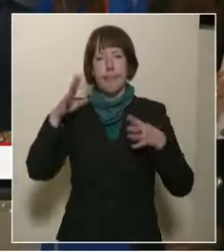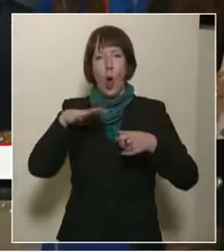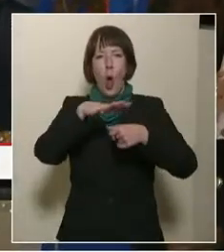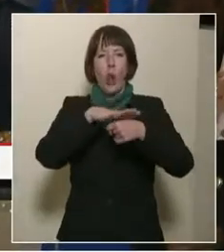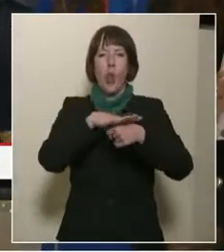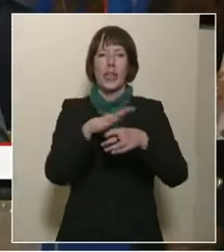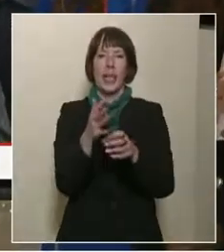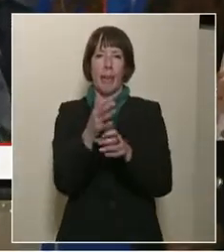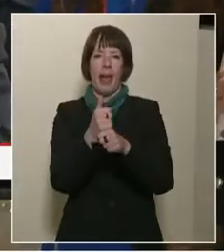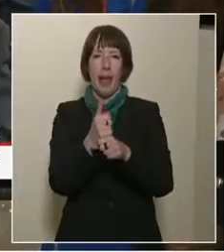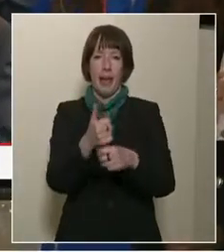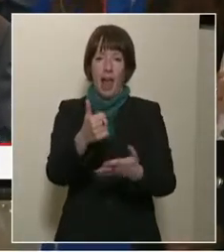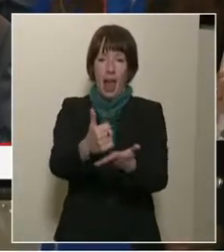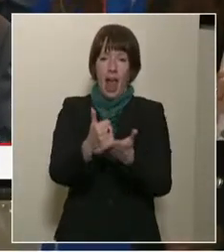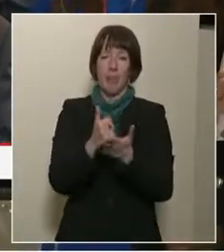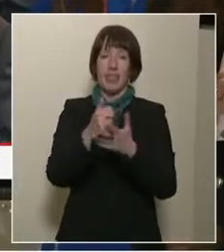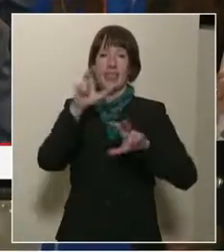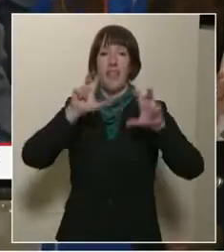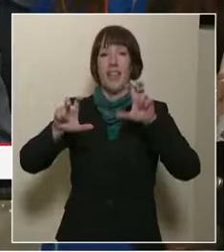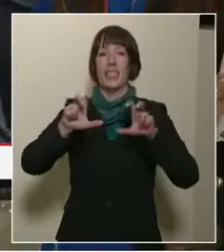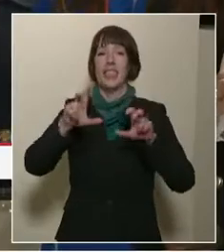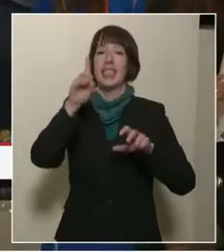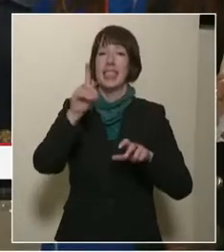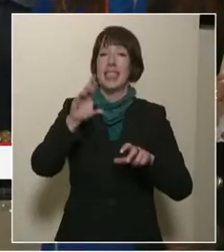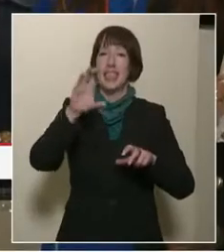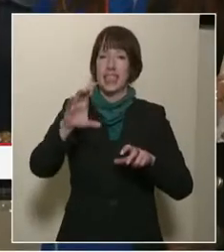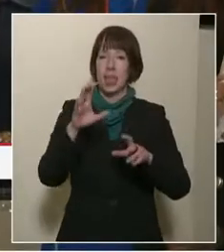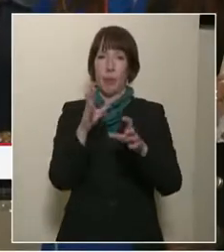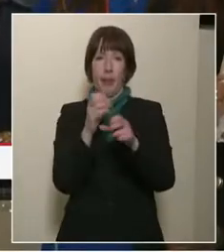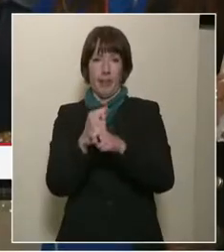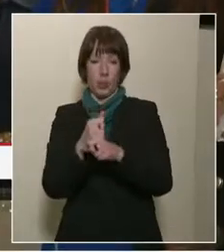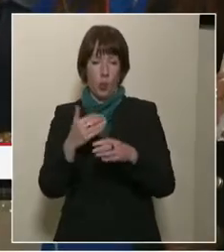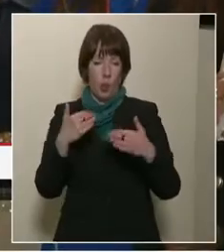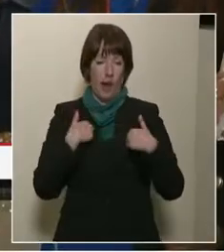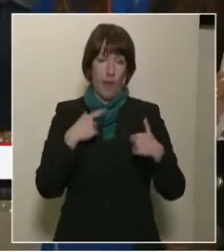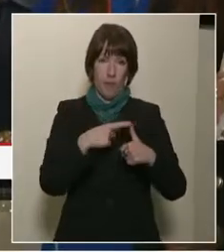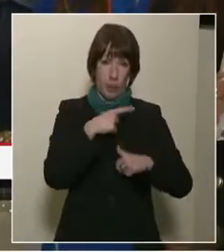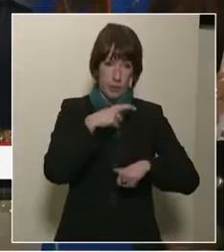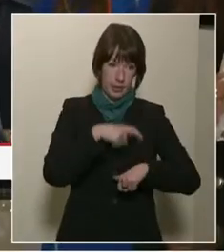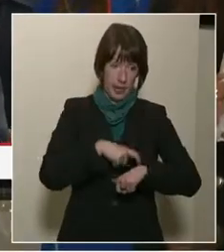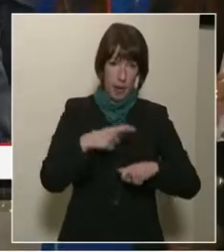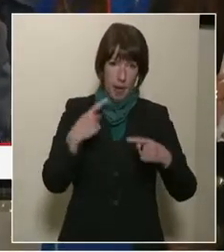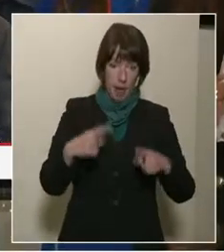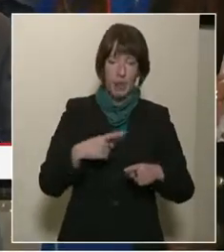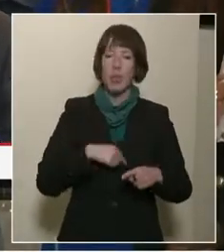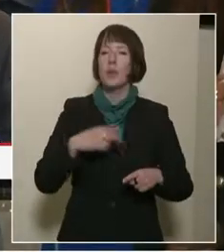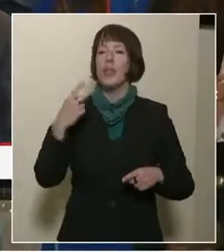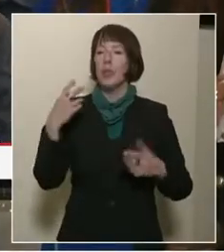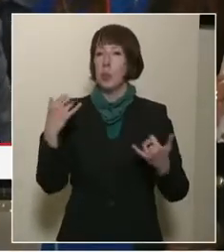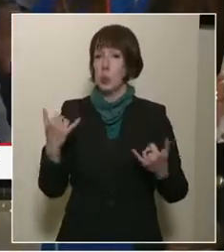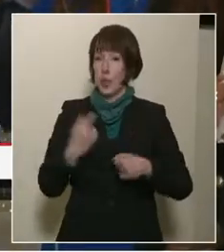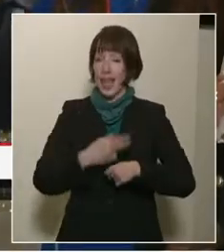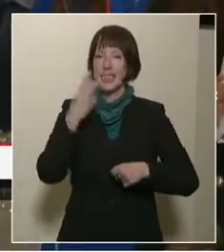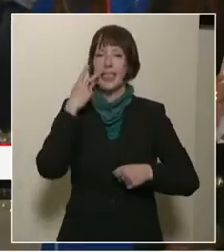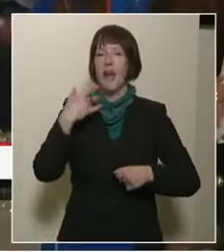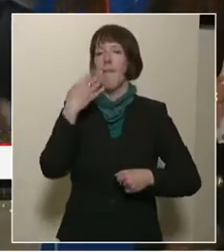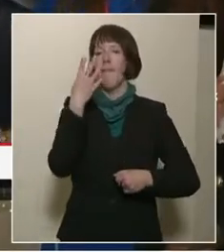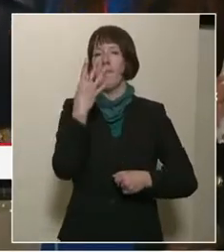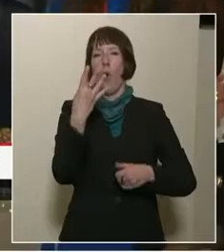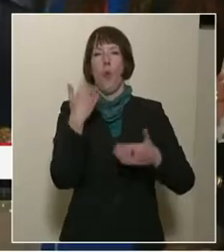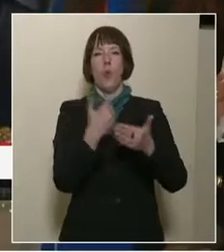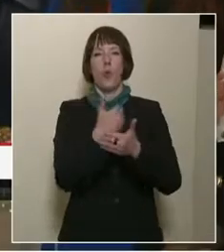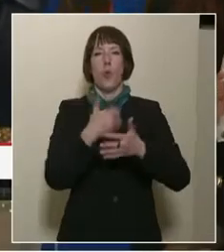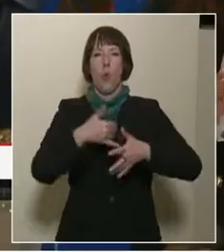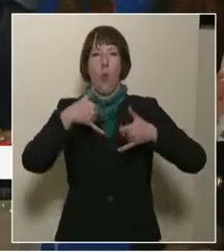invest in DC manufacturing. So we had a first round of that. And today we're announcing 4 new awardees, Because